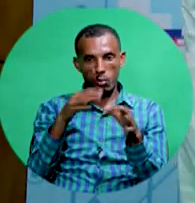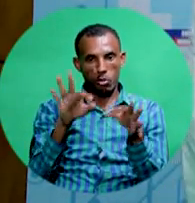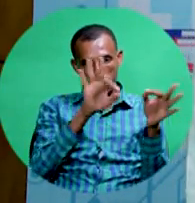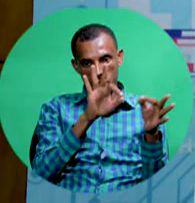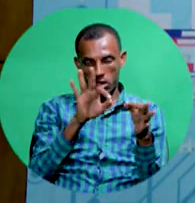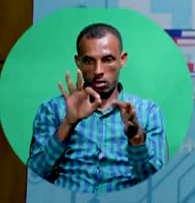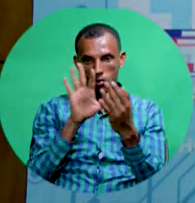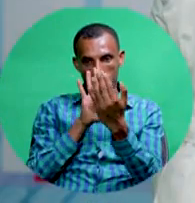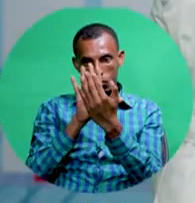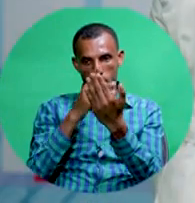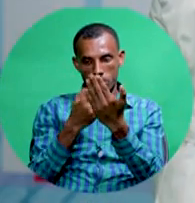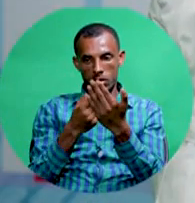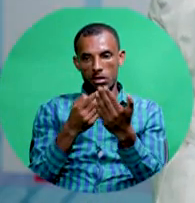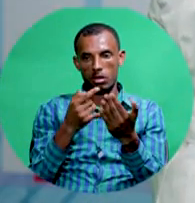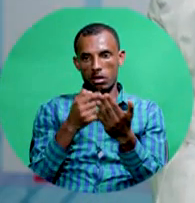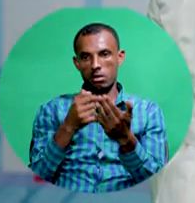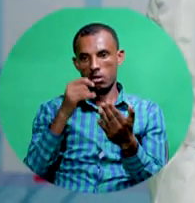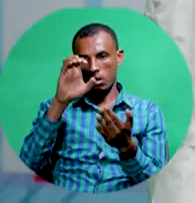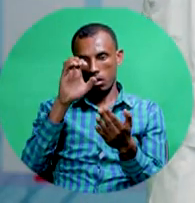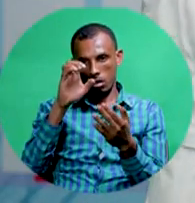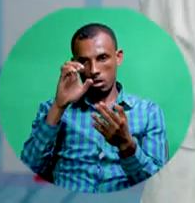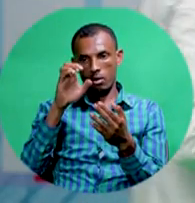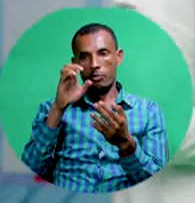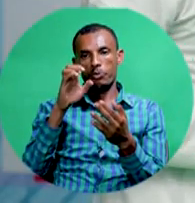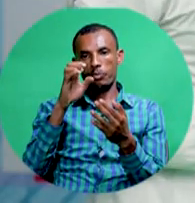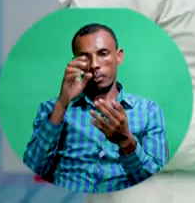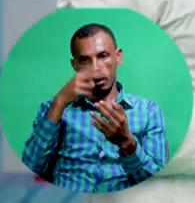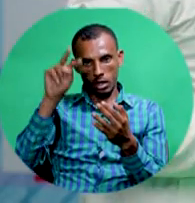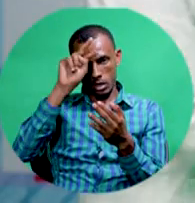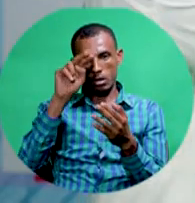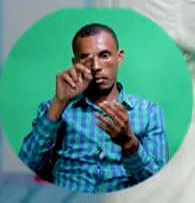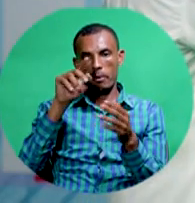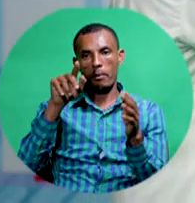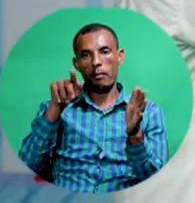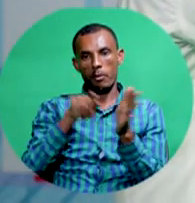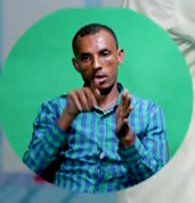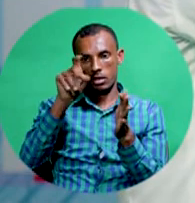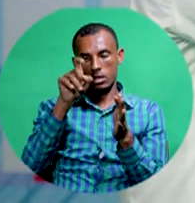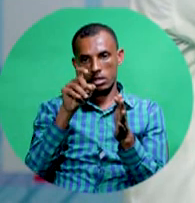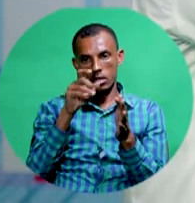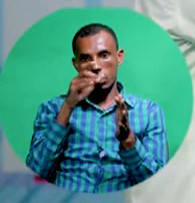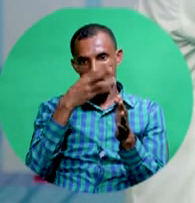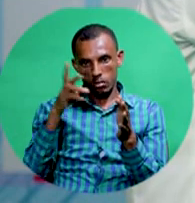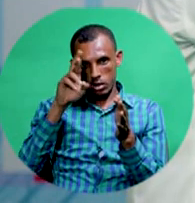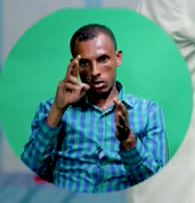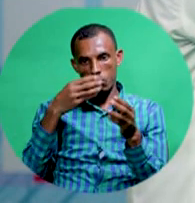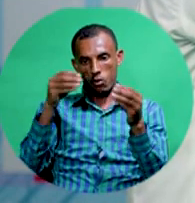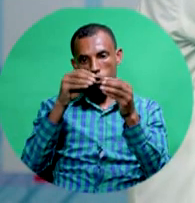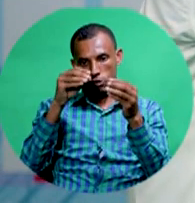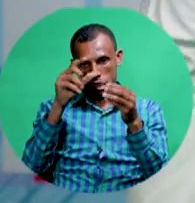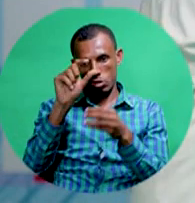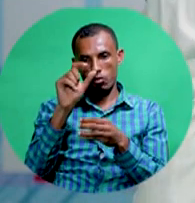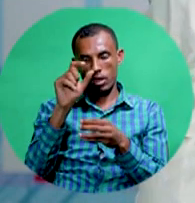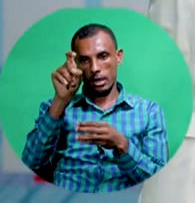of it. That means it is e raised to minus x. The thing you put in front of it is the reciprocal of the coefficient of x. That is